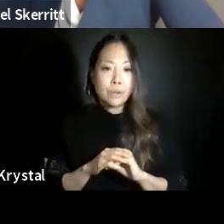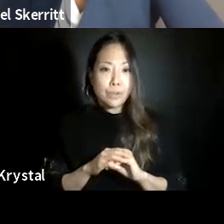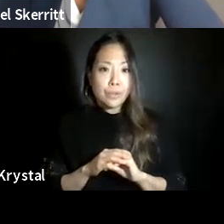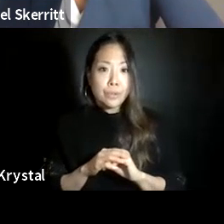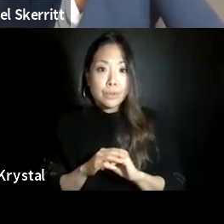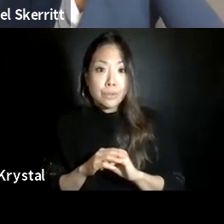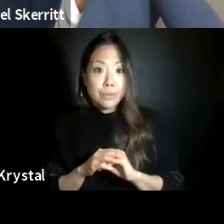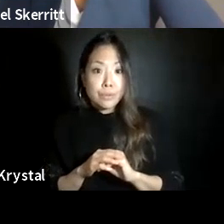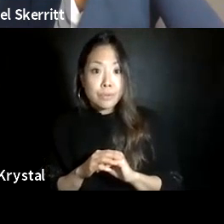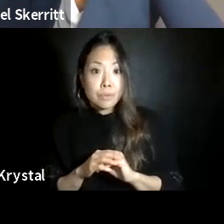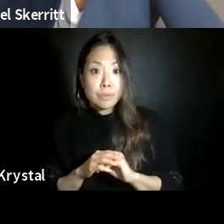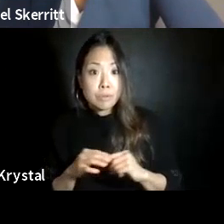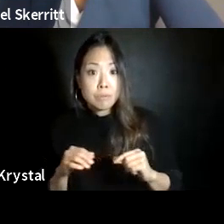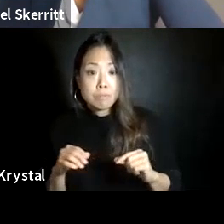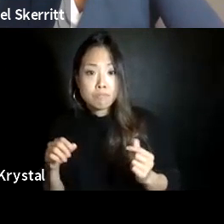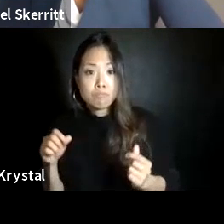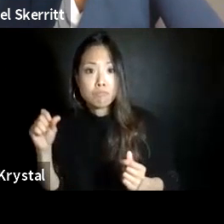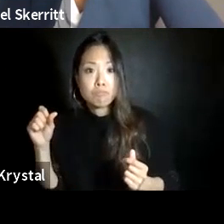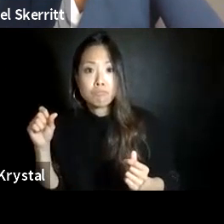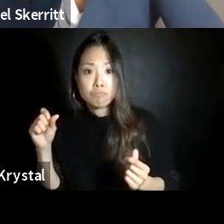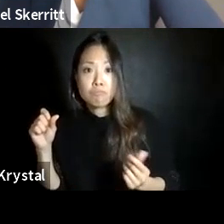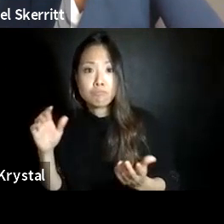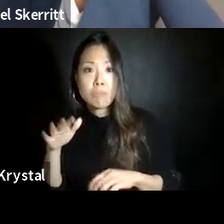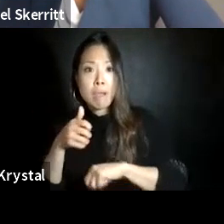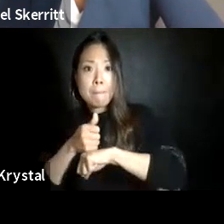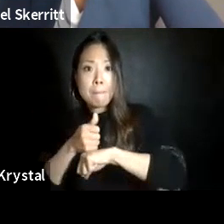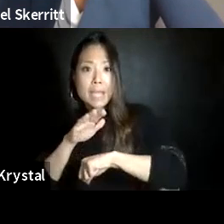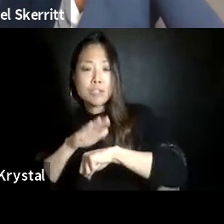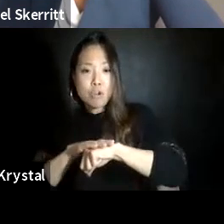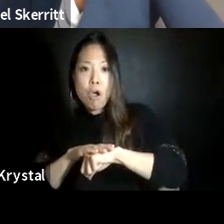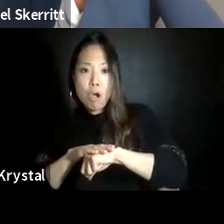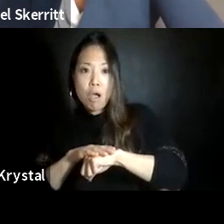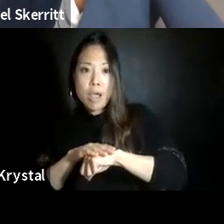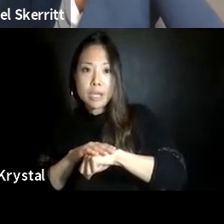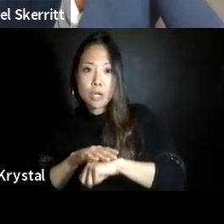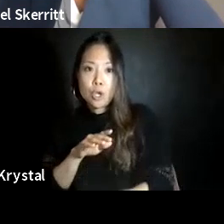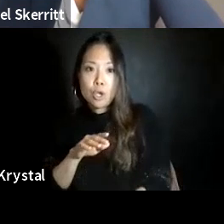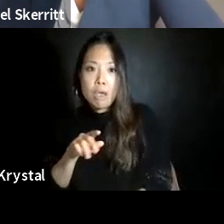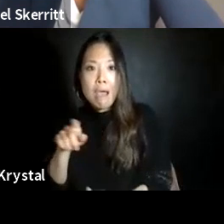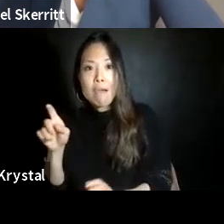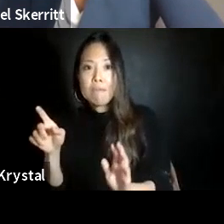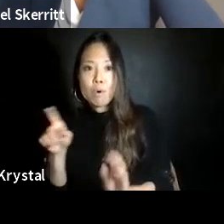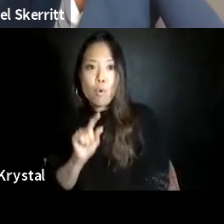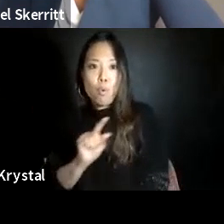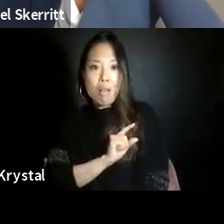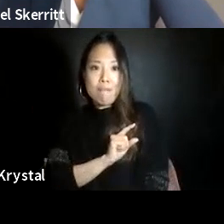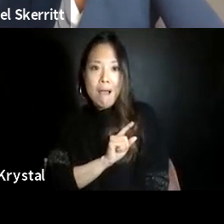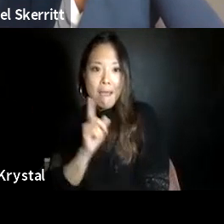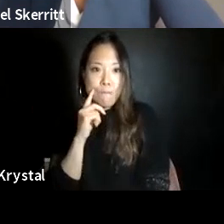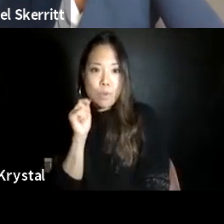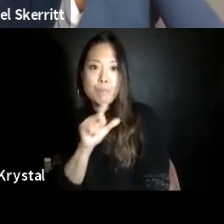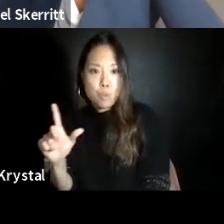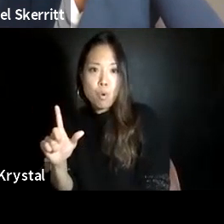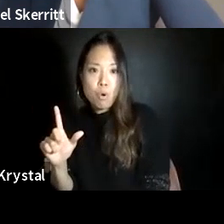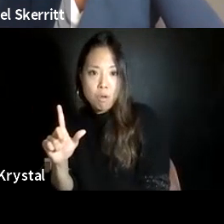As I understand it, it would be based on being qualified for the pool, which is the whole grade level conversation about, like,